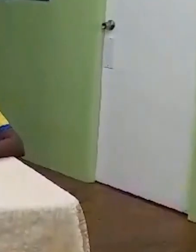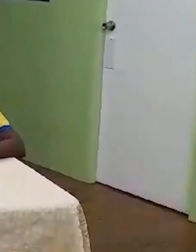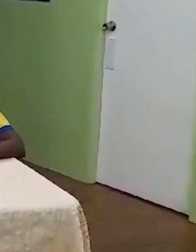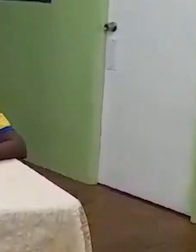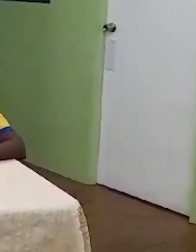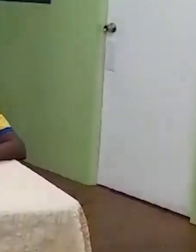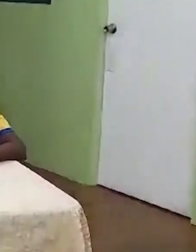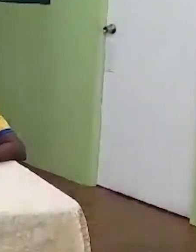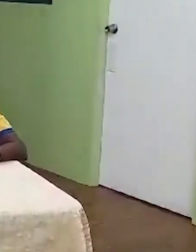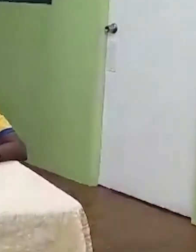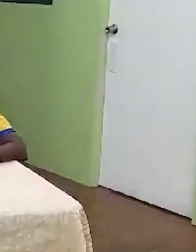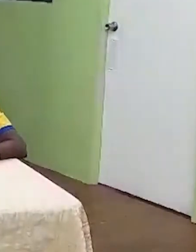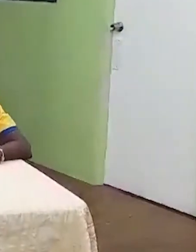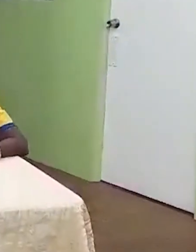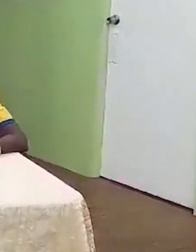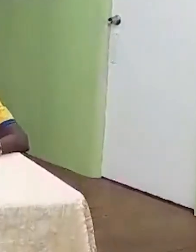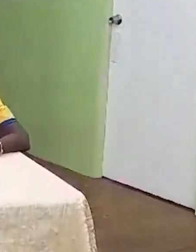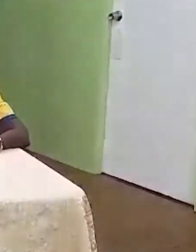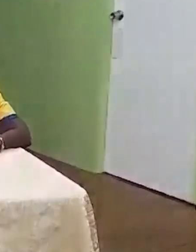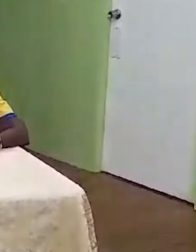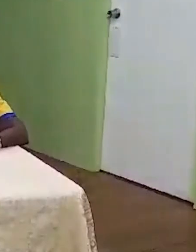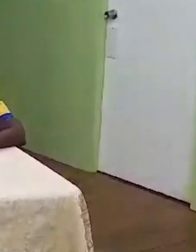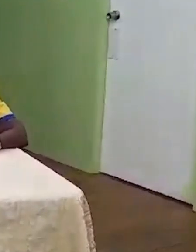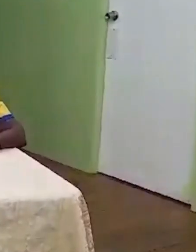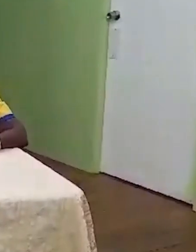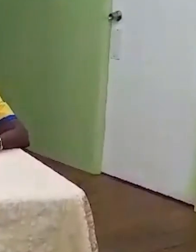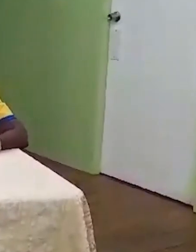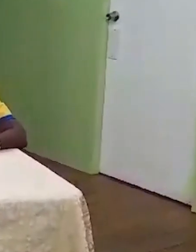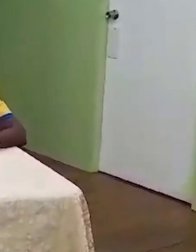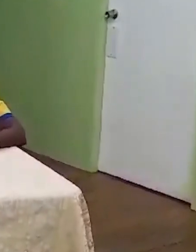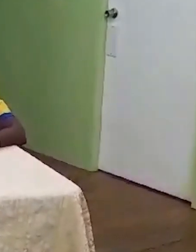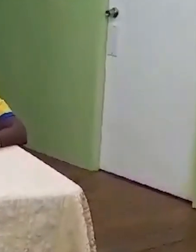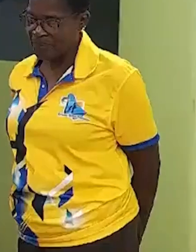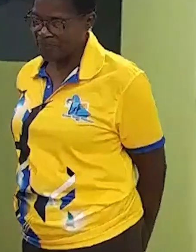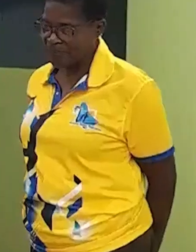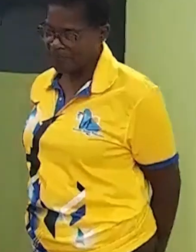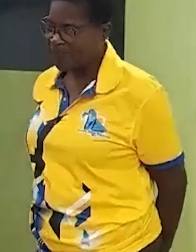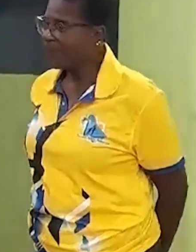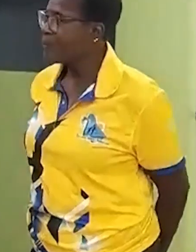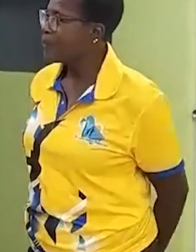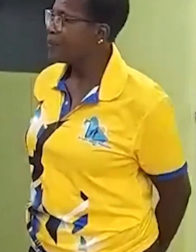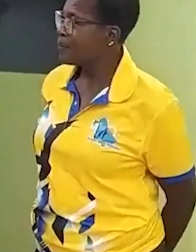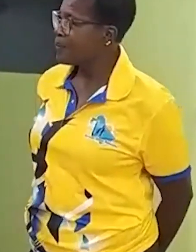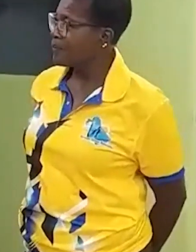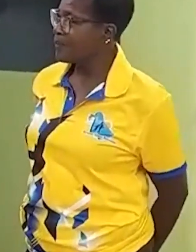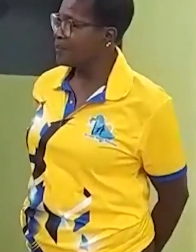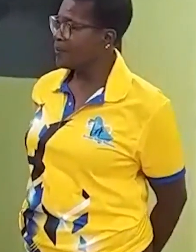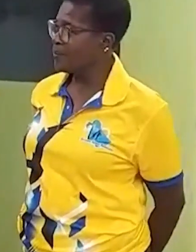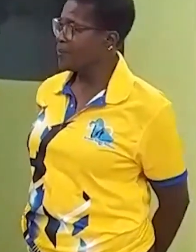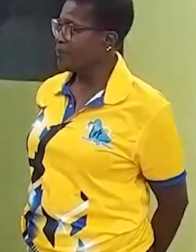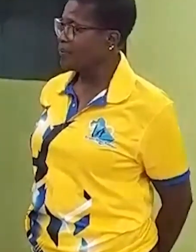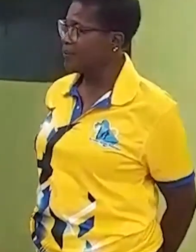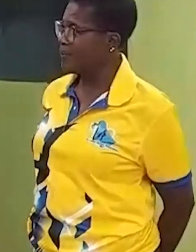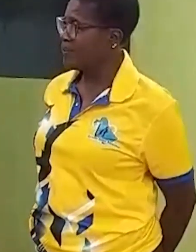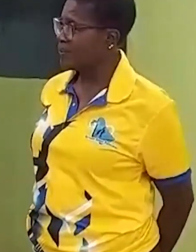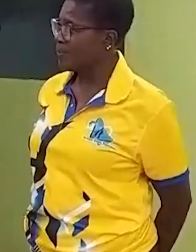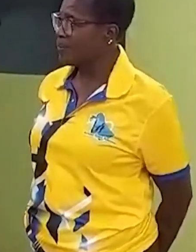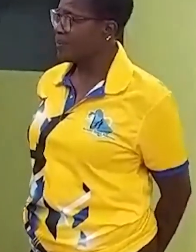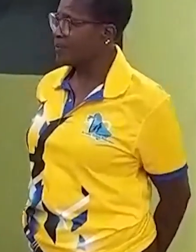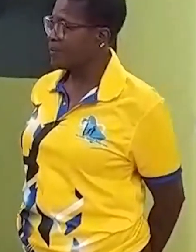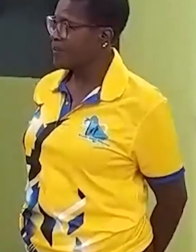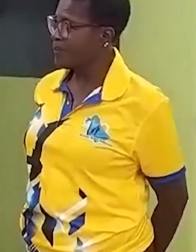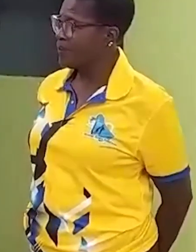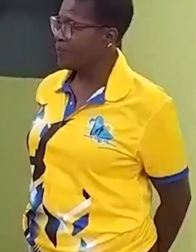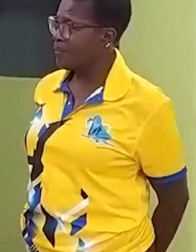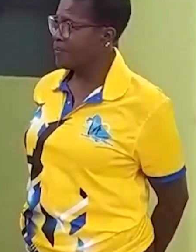specified categories of players and officials as determined by the BNA. It's agreed that one award will be for the emerging elite player